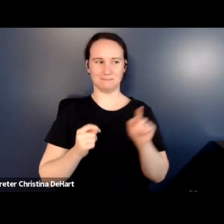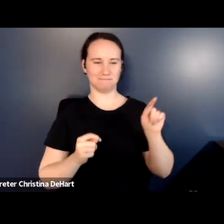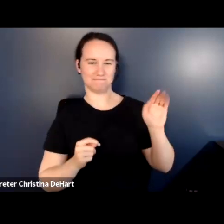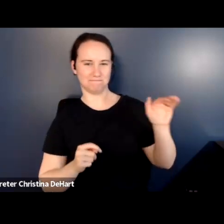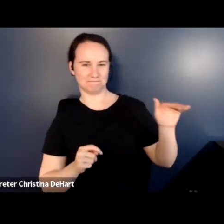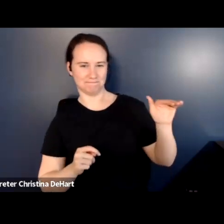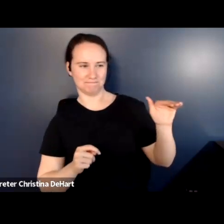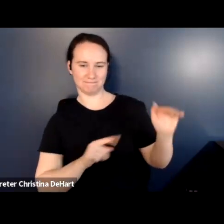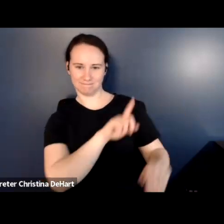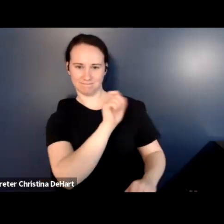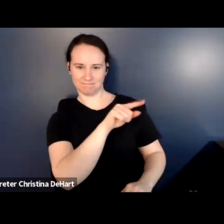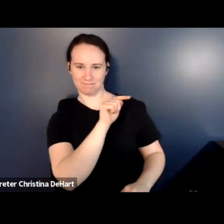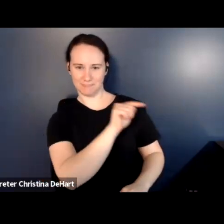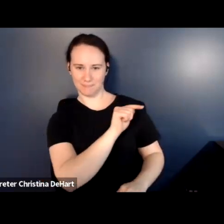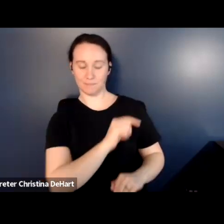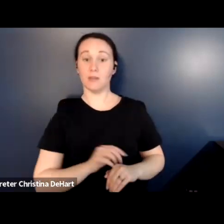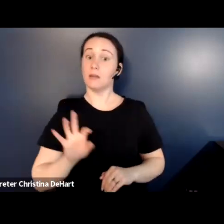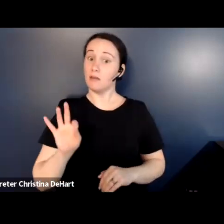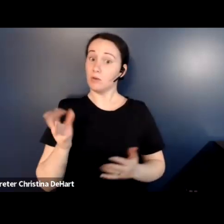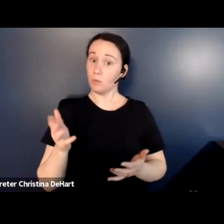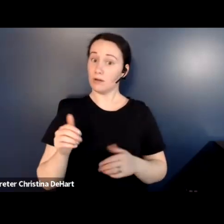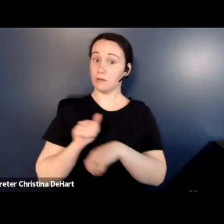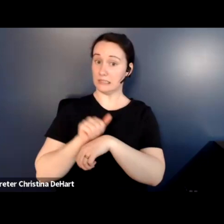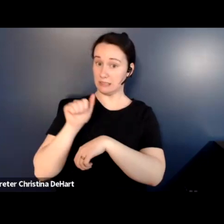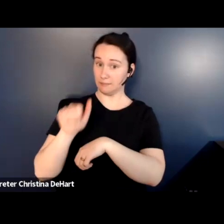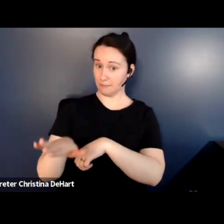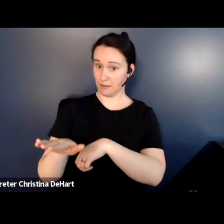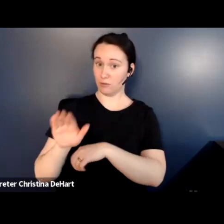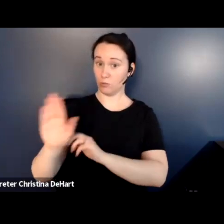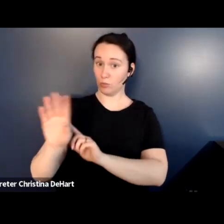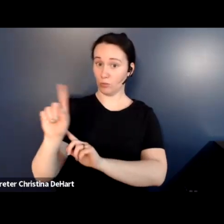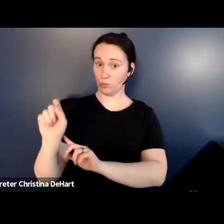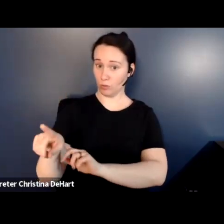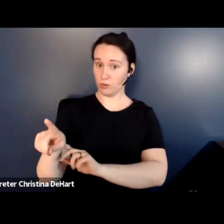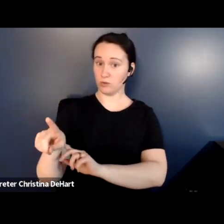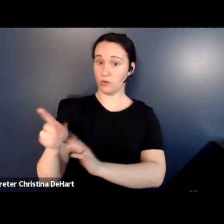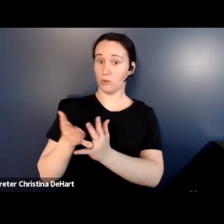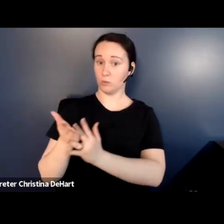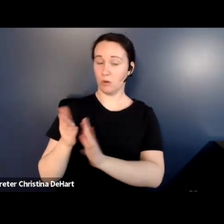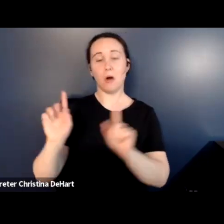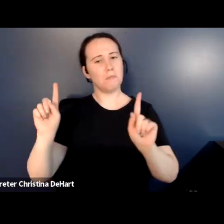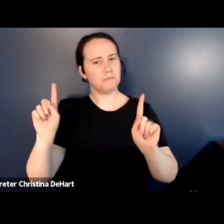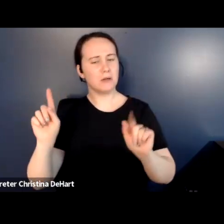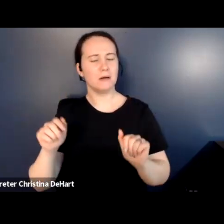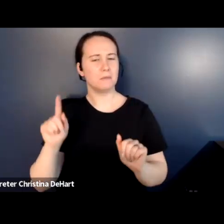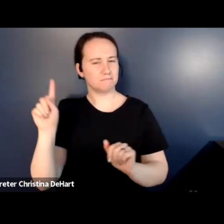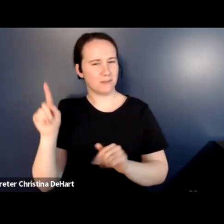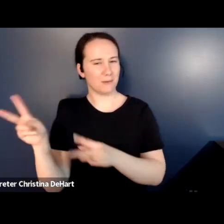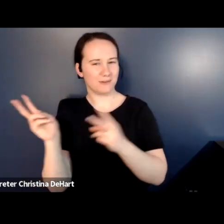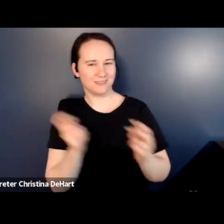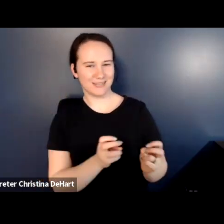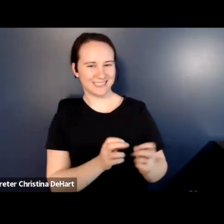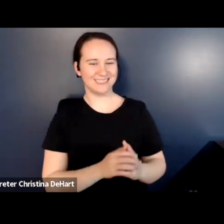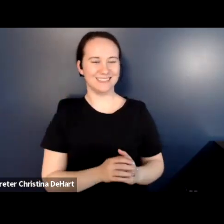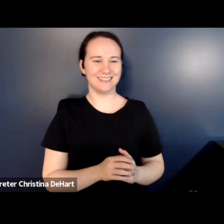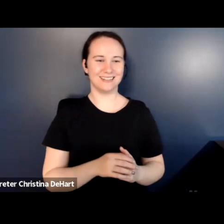If you want to submit that question through, actually, we'll pull it from here, and then